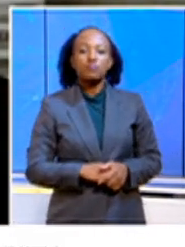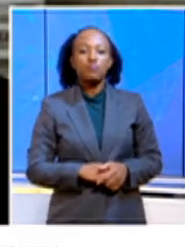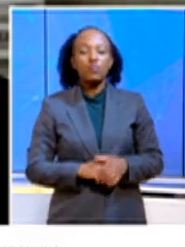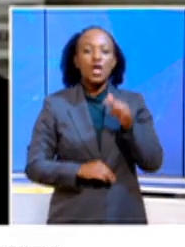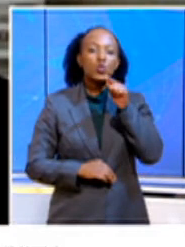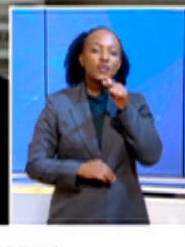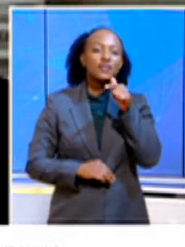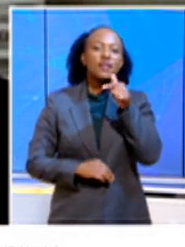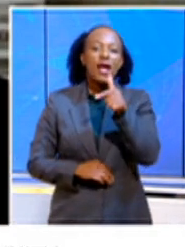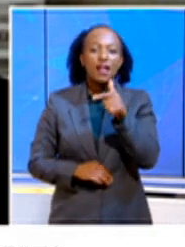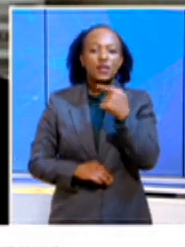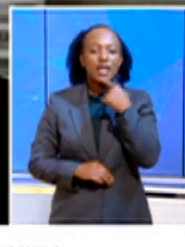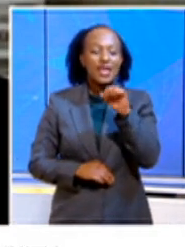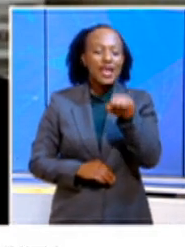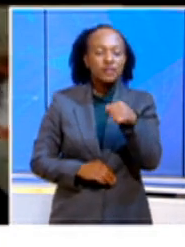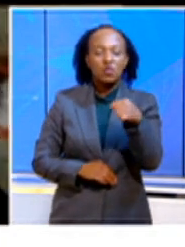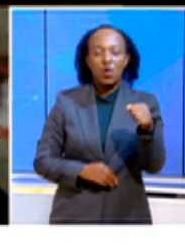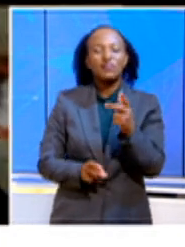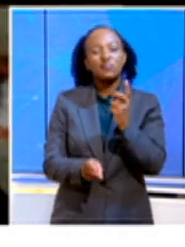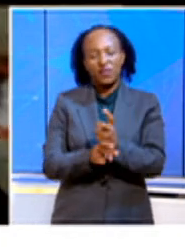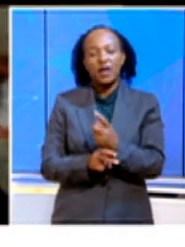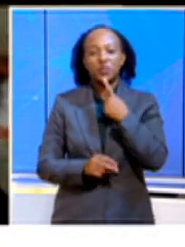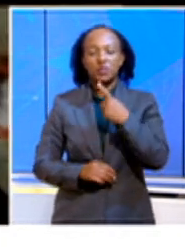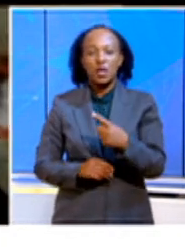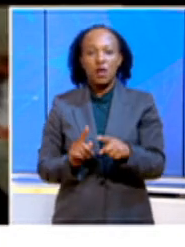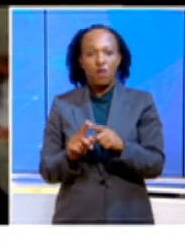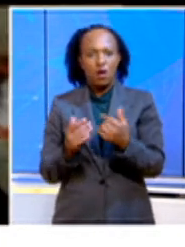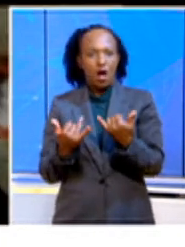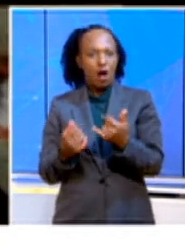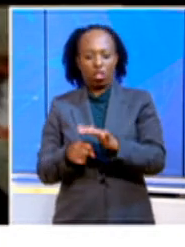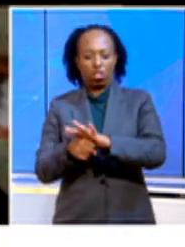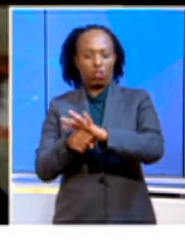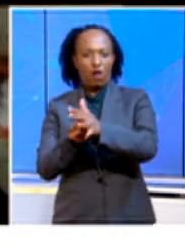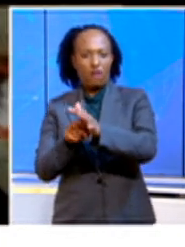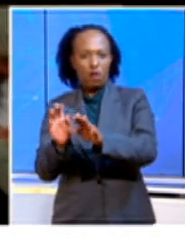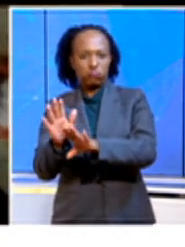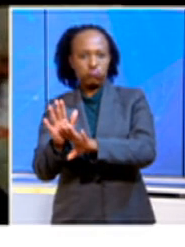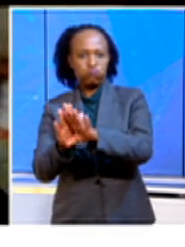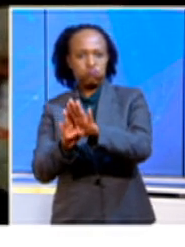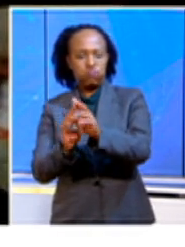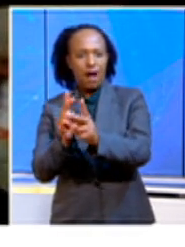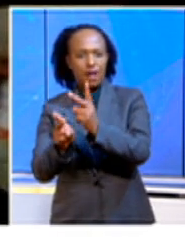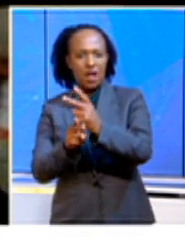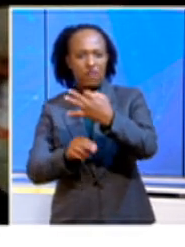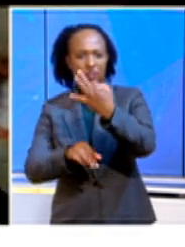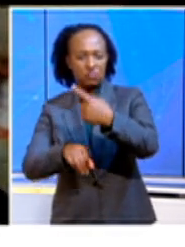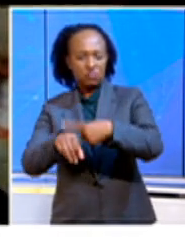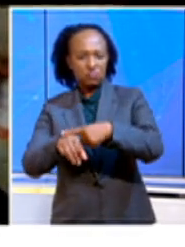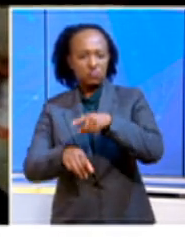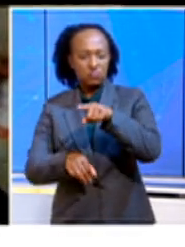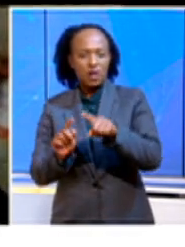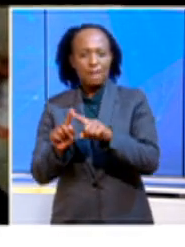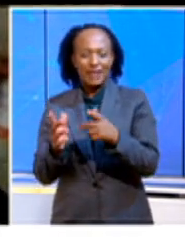this point in time, there isn't any sign of a third wave. And it's also unclear totally. I mean, I've